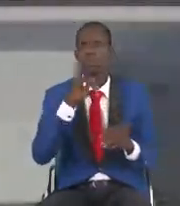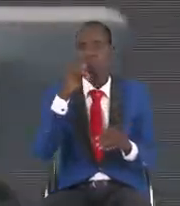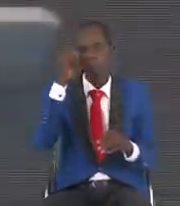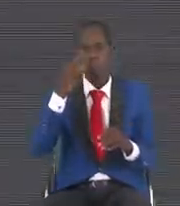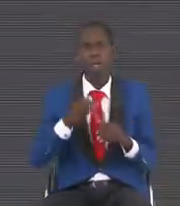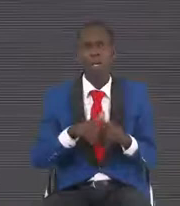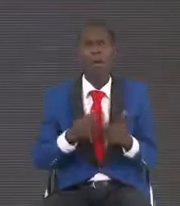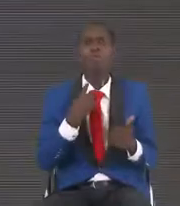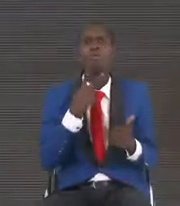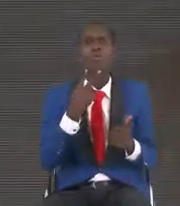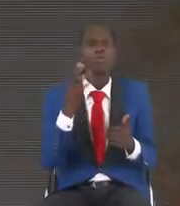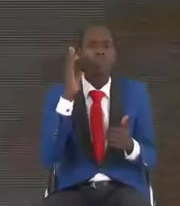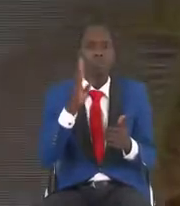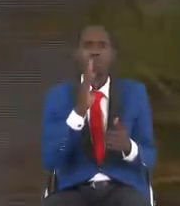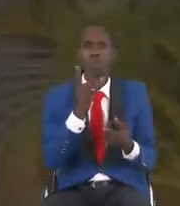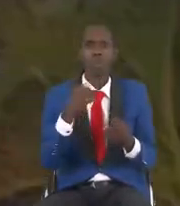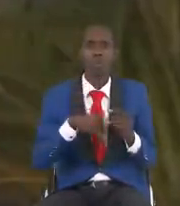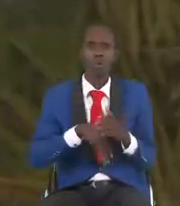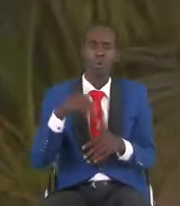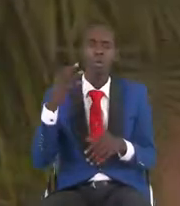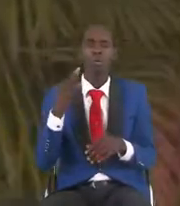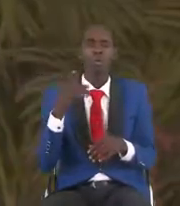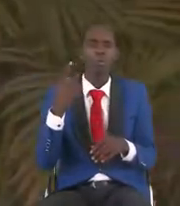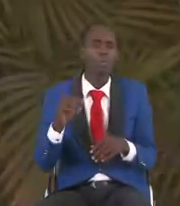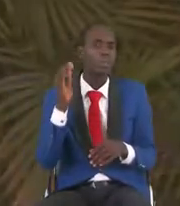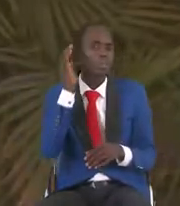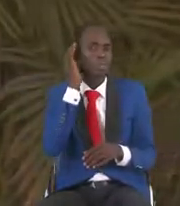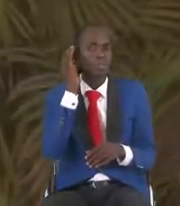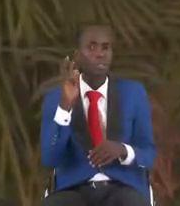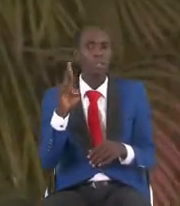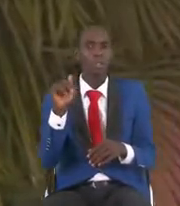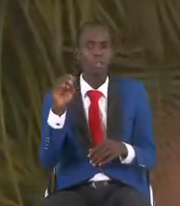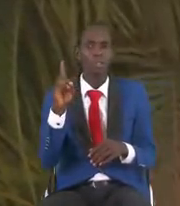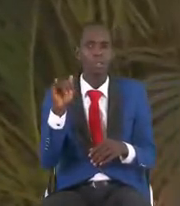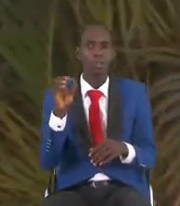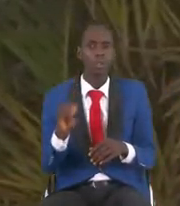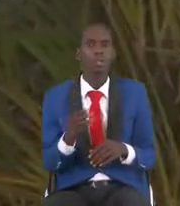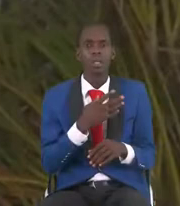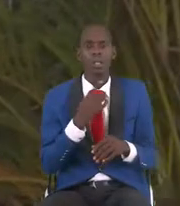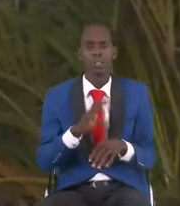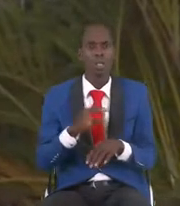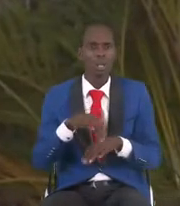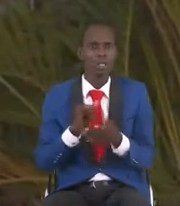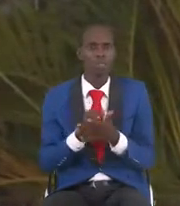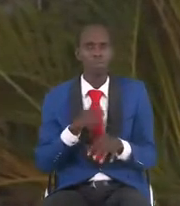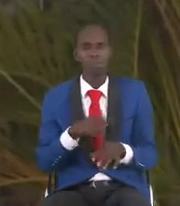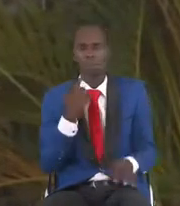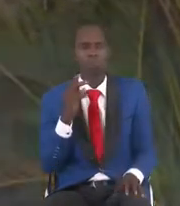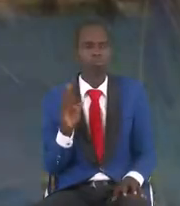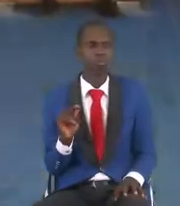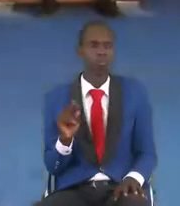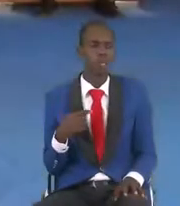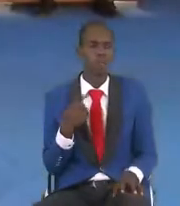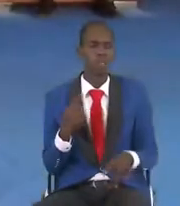will be coming out of the radio, and so they said, the church at that time said, no, no, no, we cannot